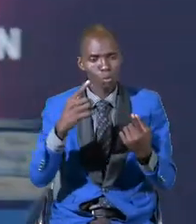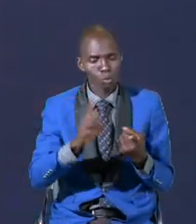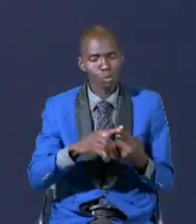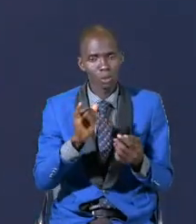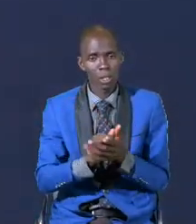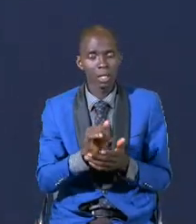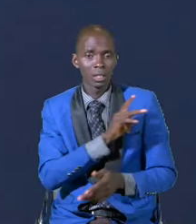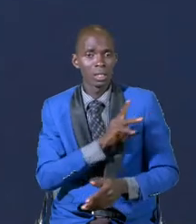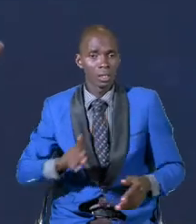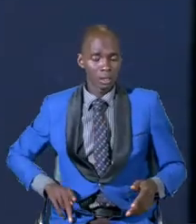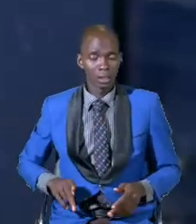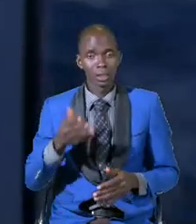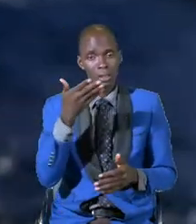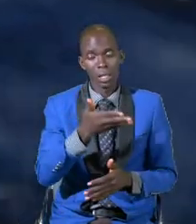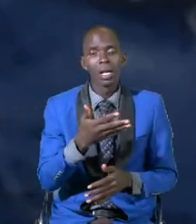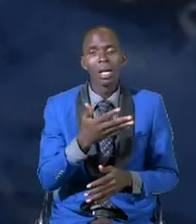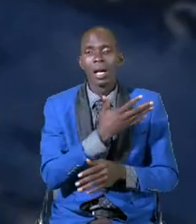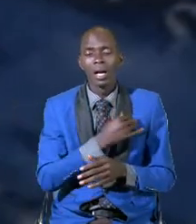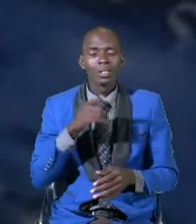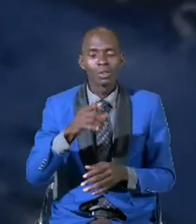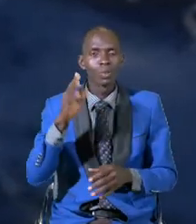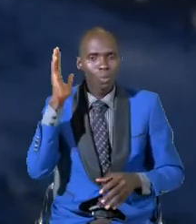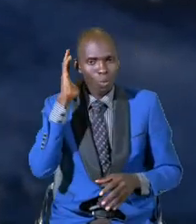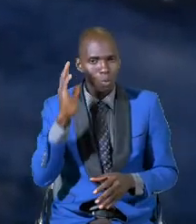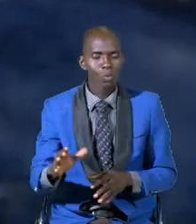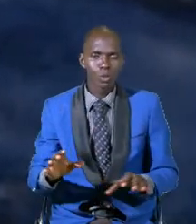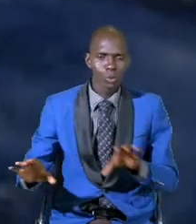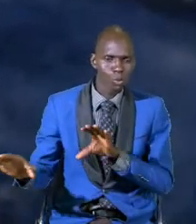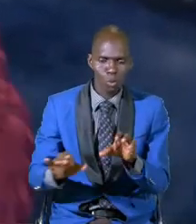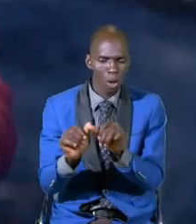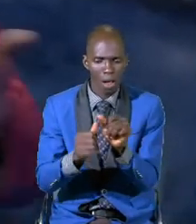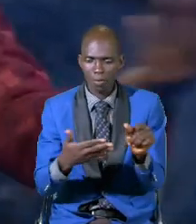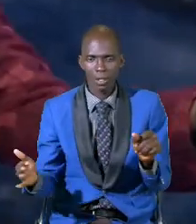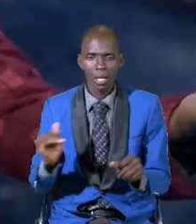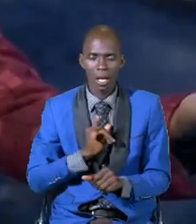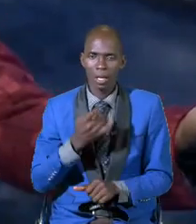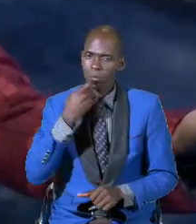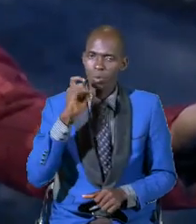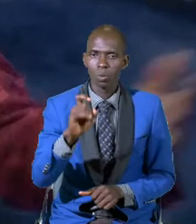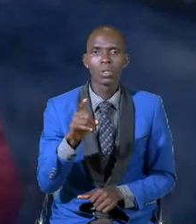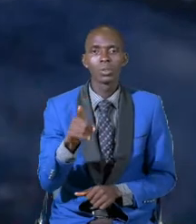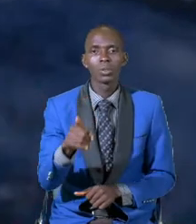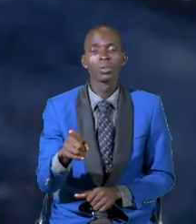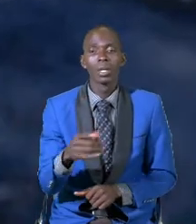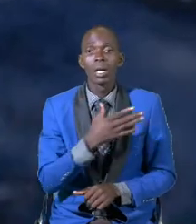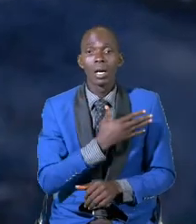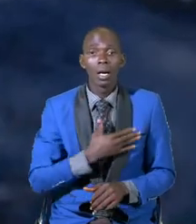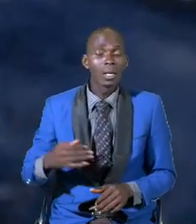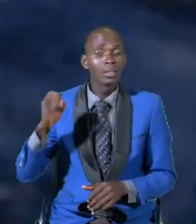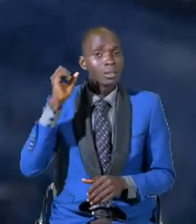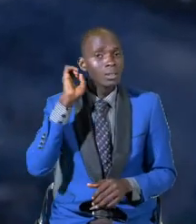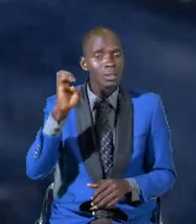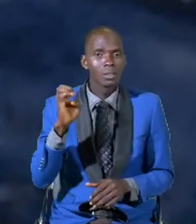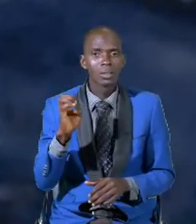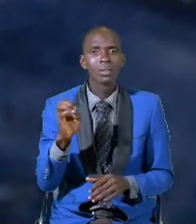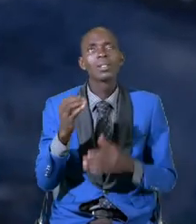you will act out everything I tell you to act out. His attitude changed. He appreciated the Lord.